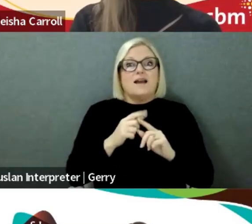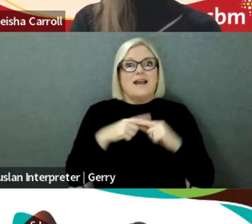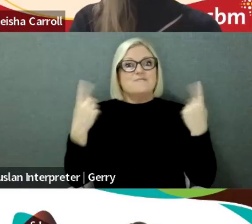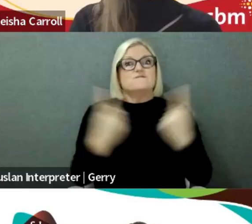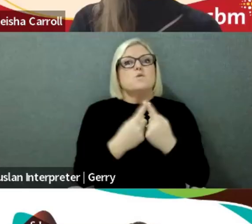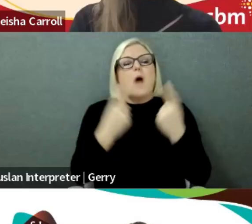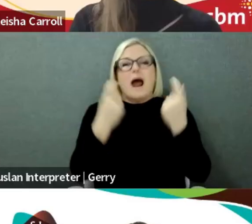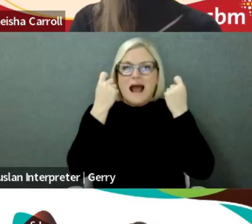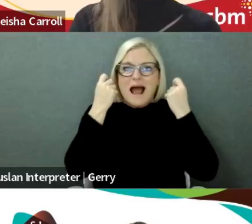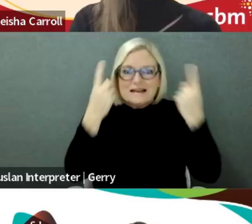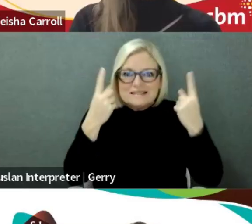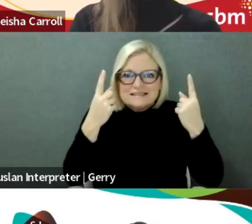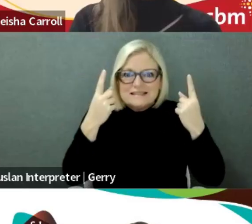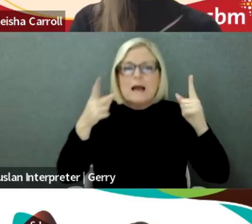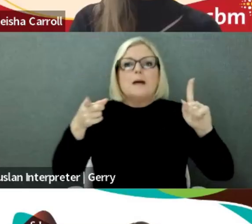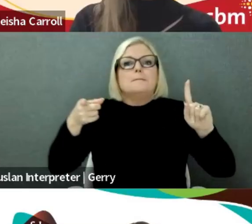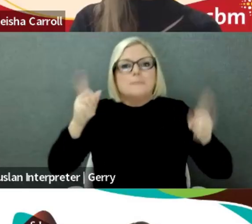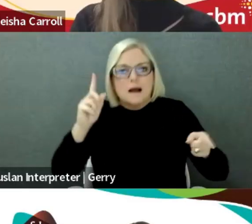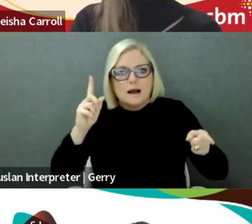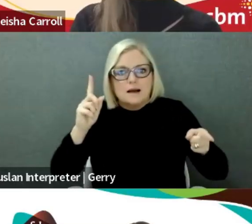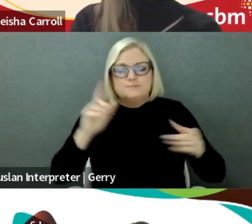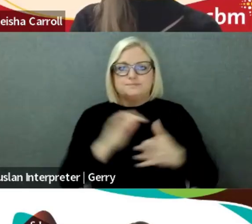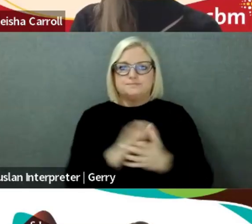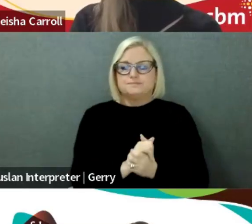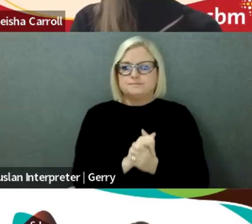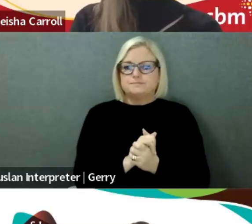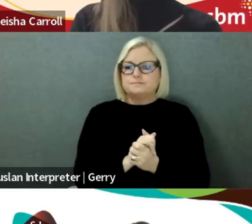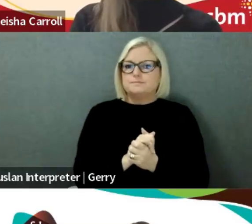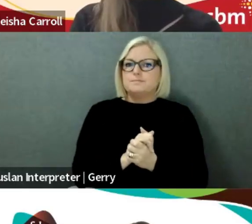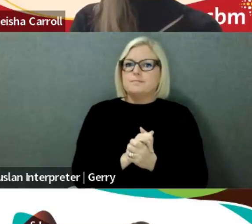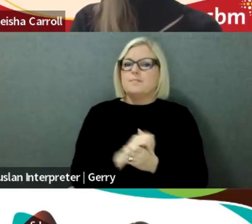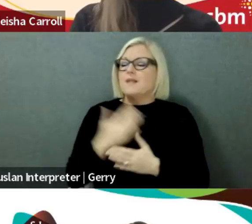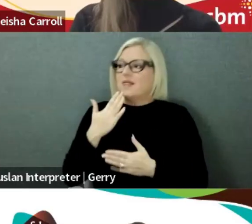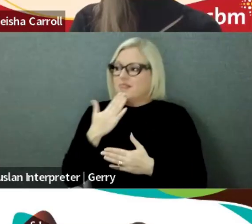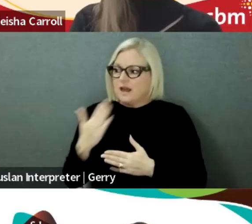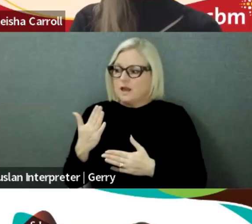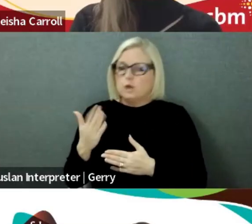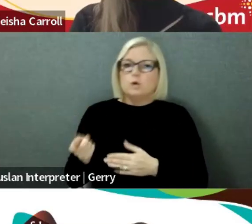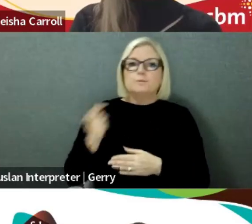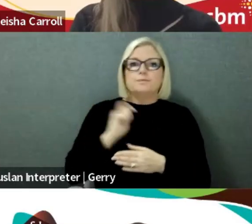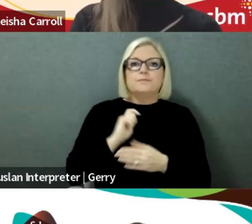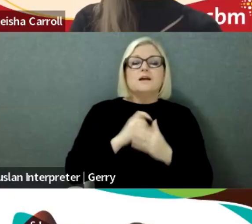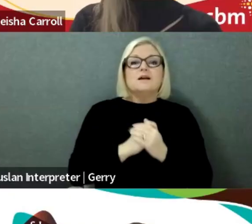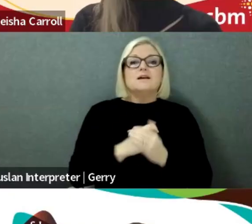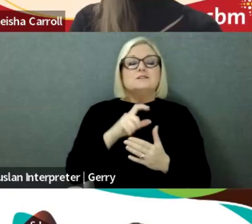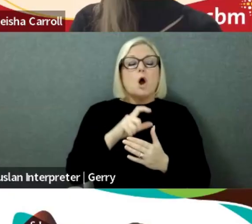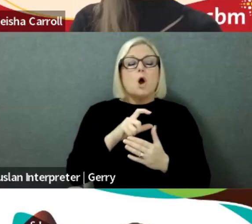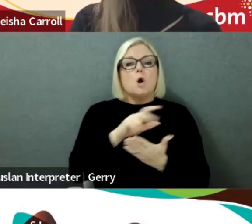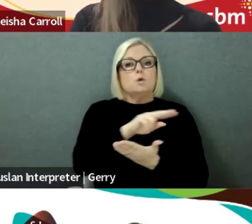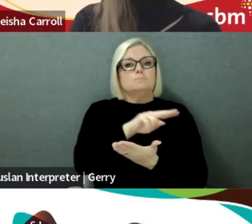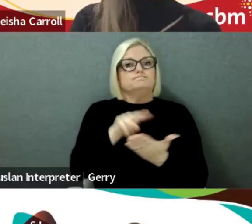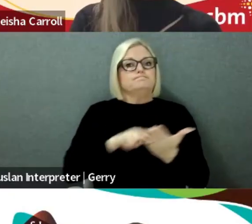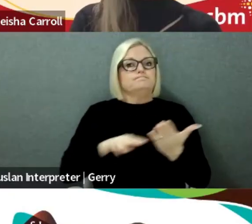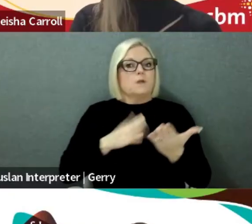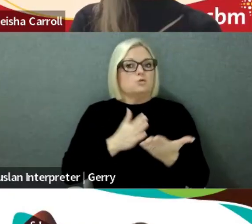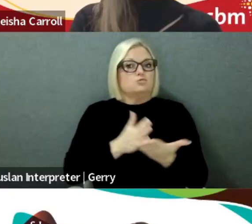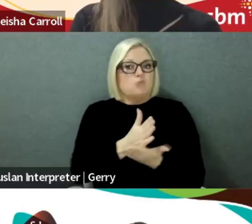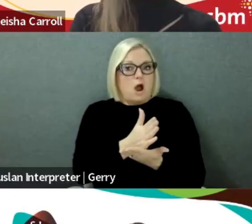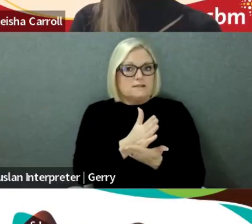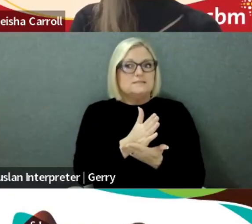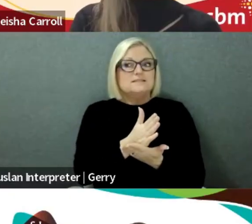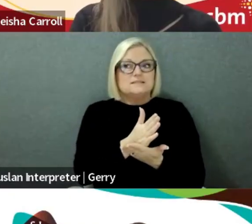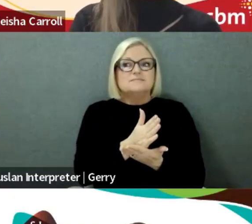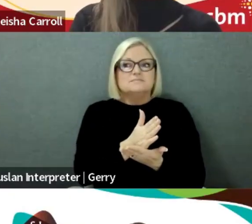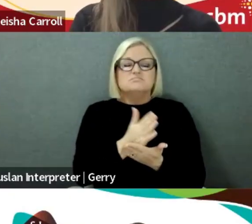lasting. Thank you, Mesa. Now, what CRPD rights feel most urgent in this